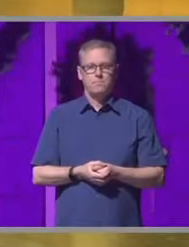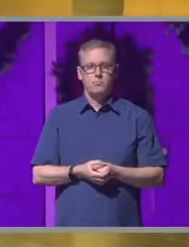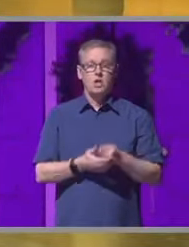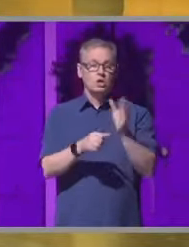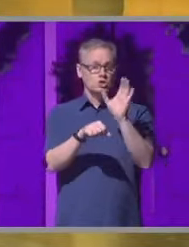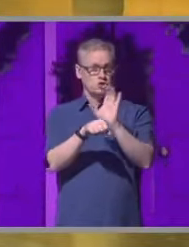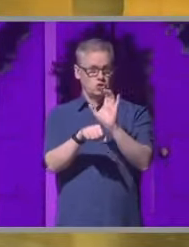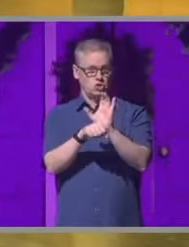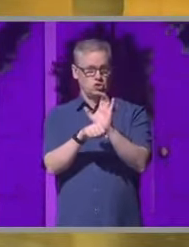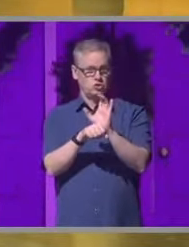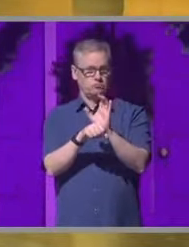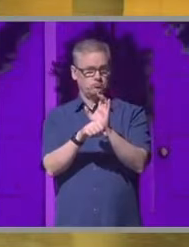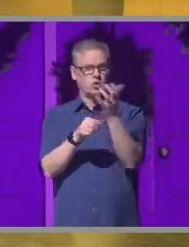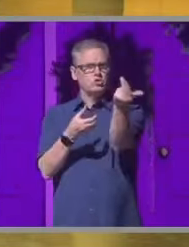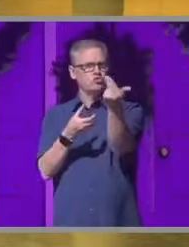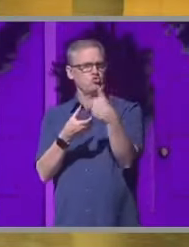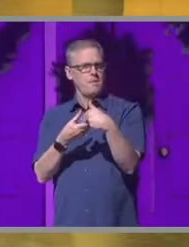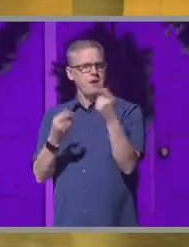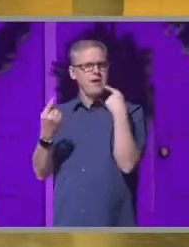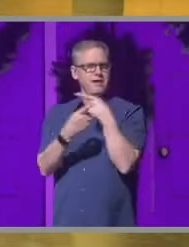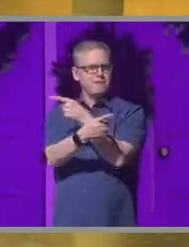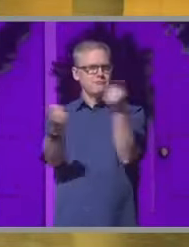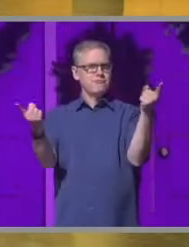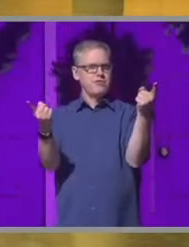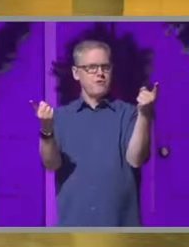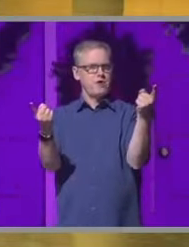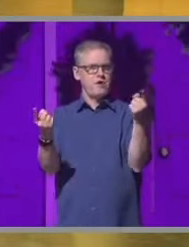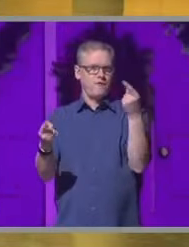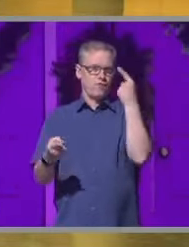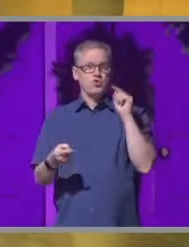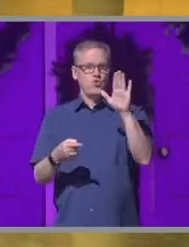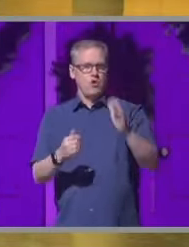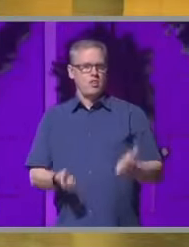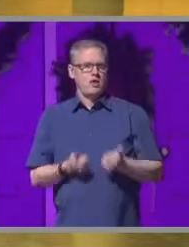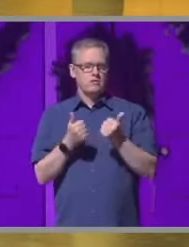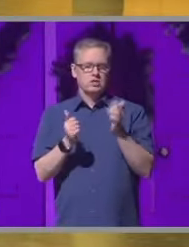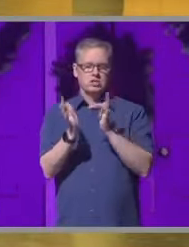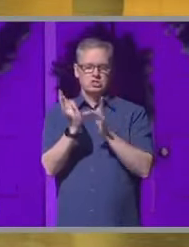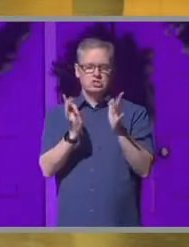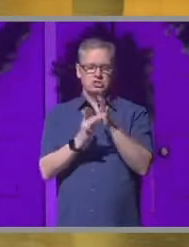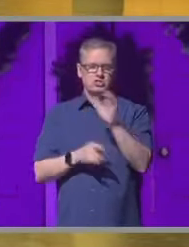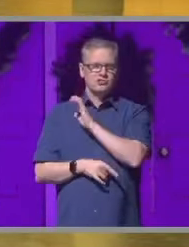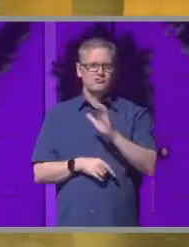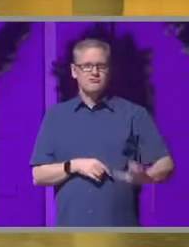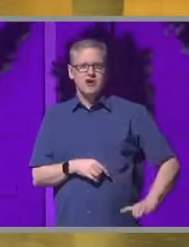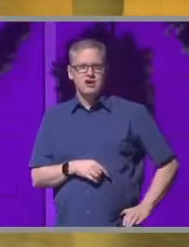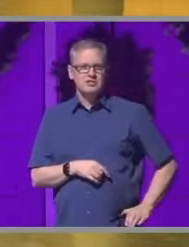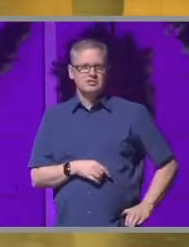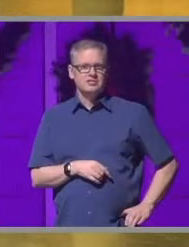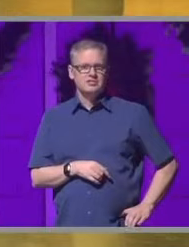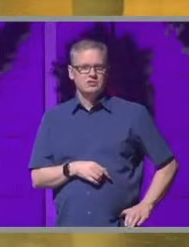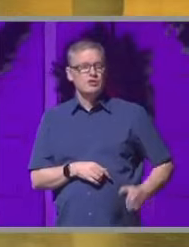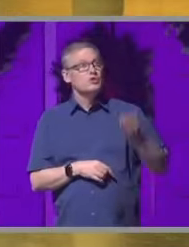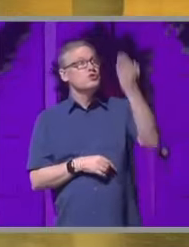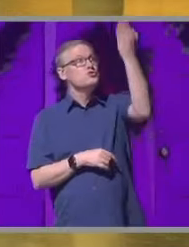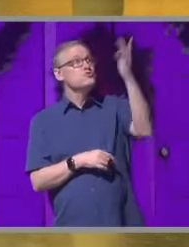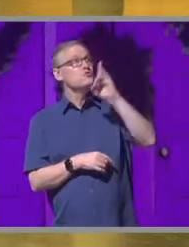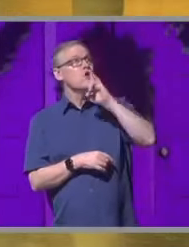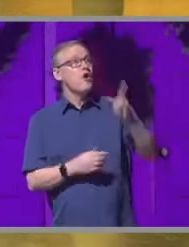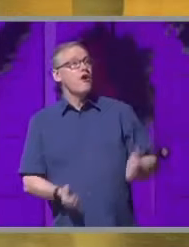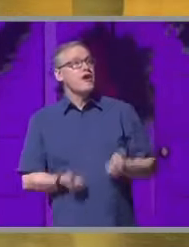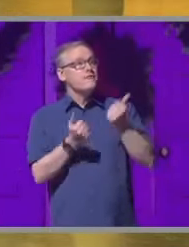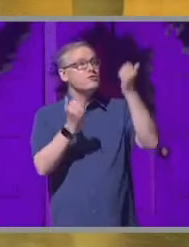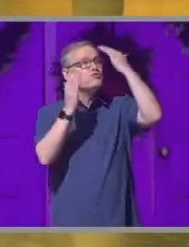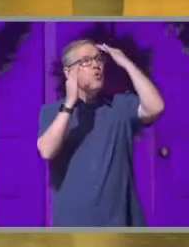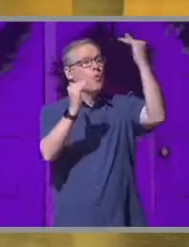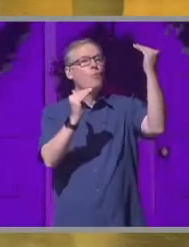Church, can you just join me in declaring this over your life? Can you say, Jesus Christ, you are our living